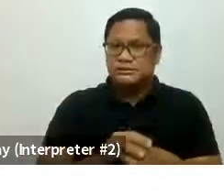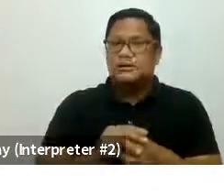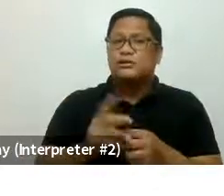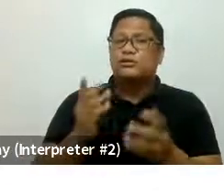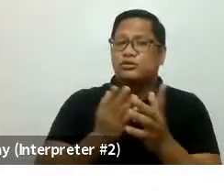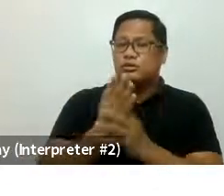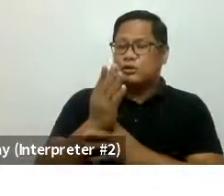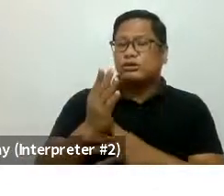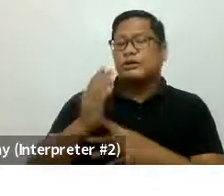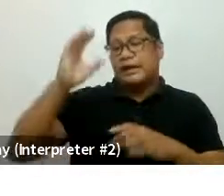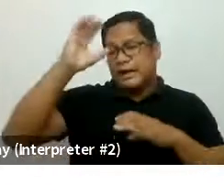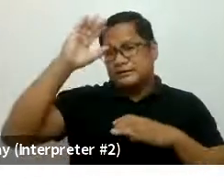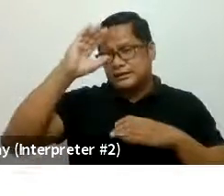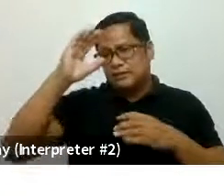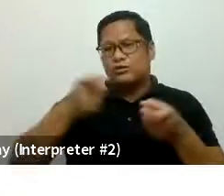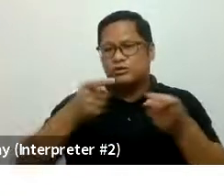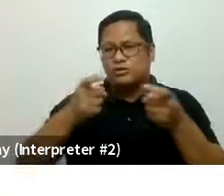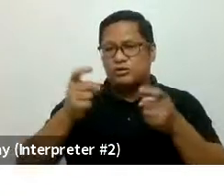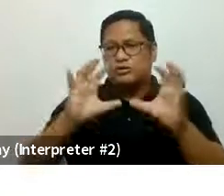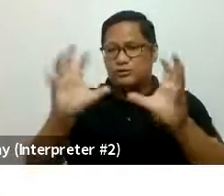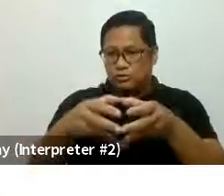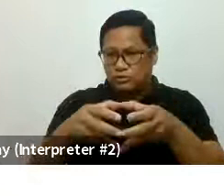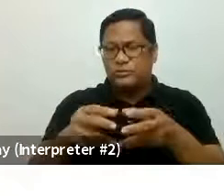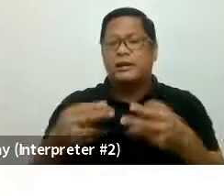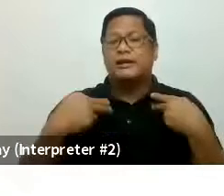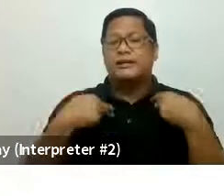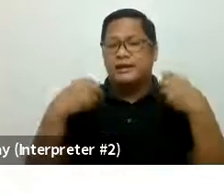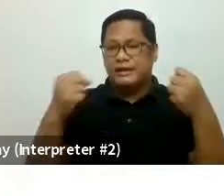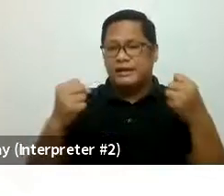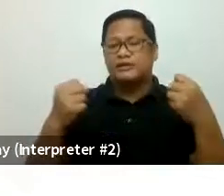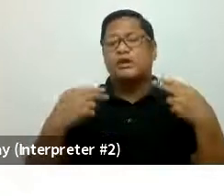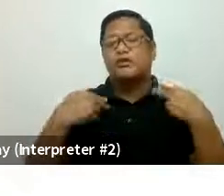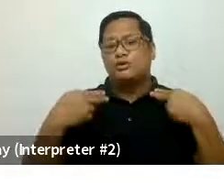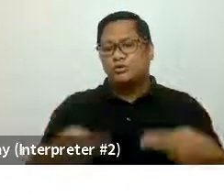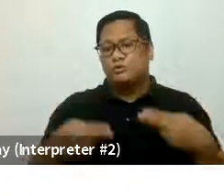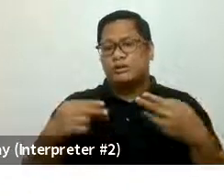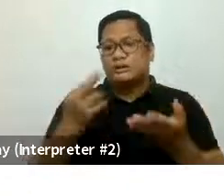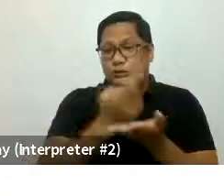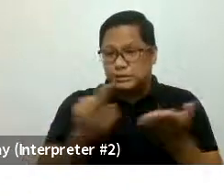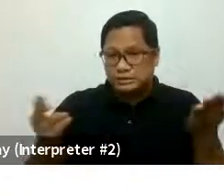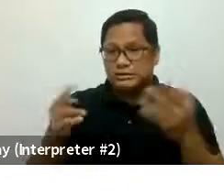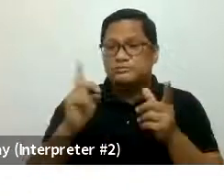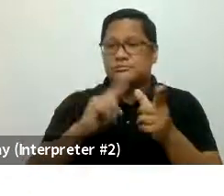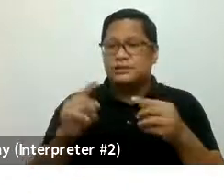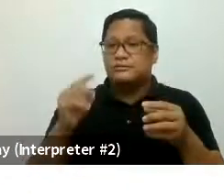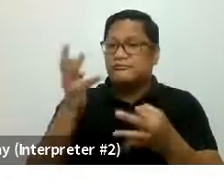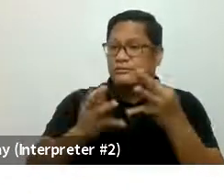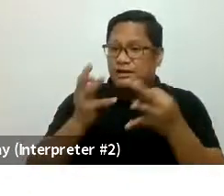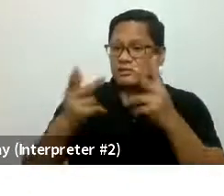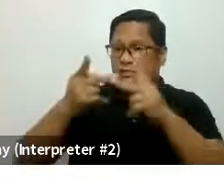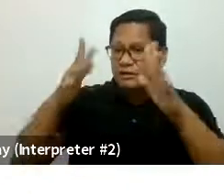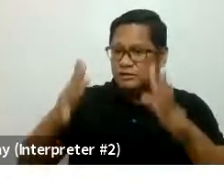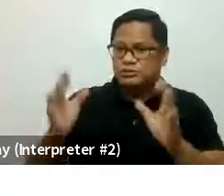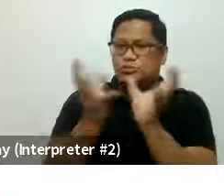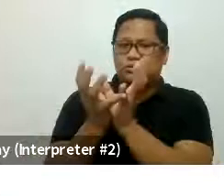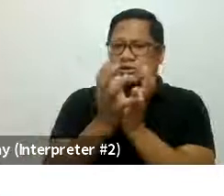Control Division and the Health Human Resource Development Bureau. And finally, the partnership with communities and